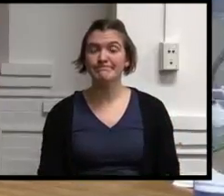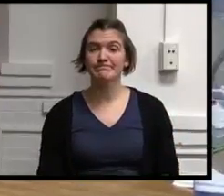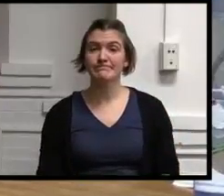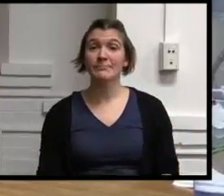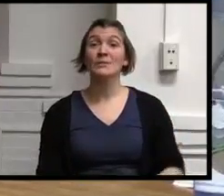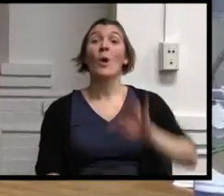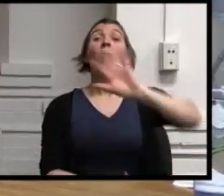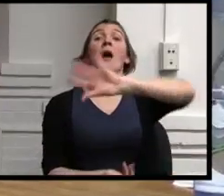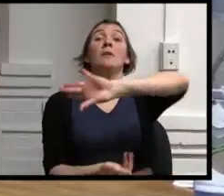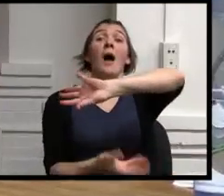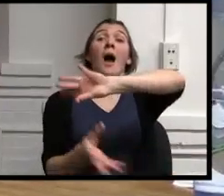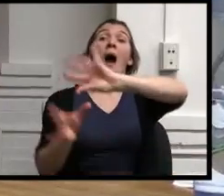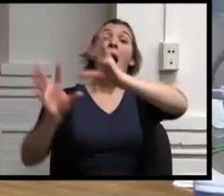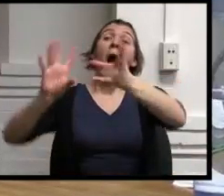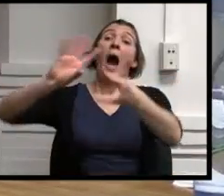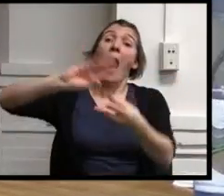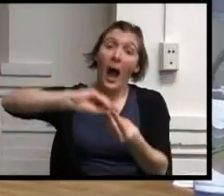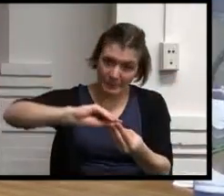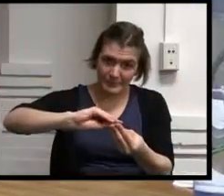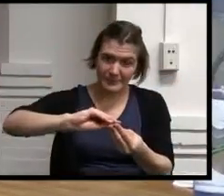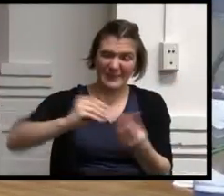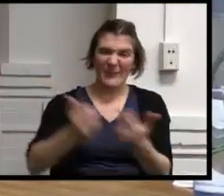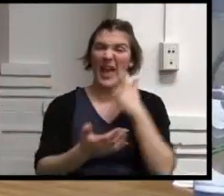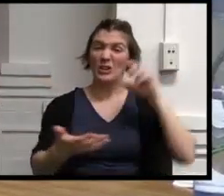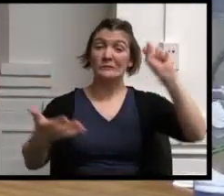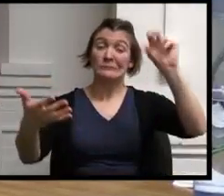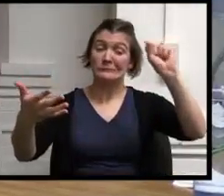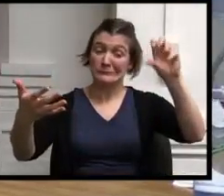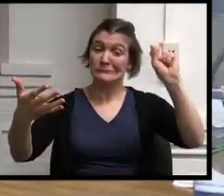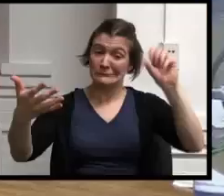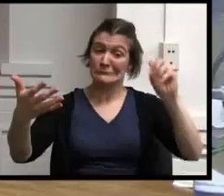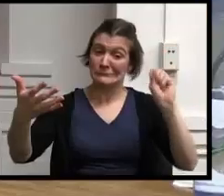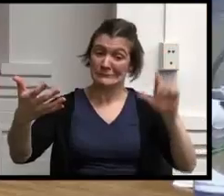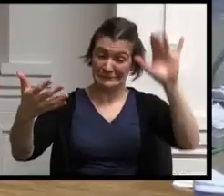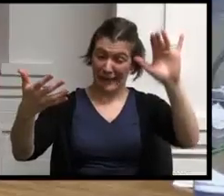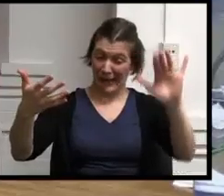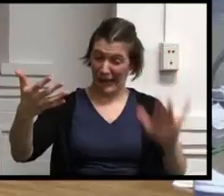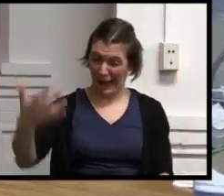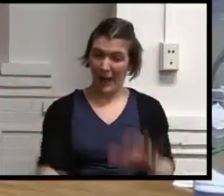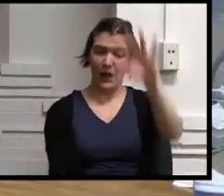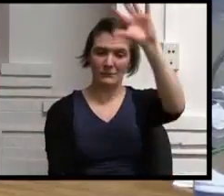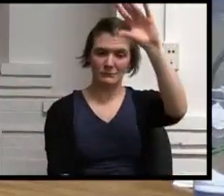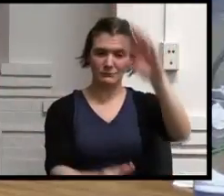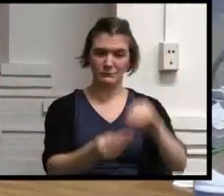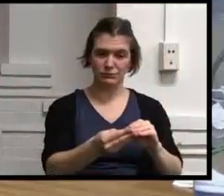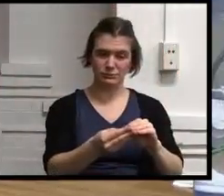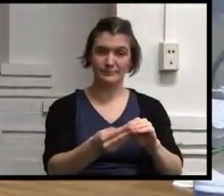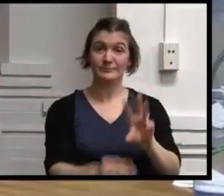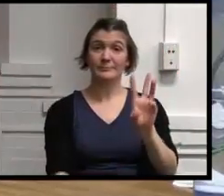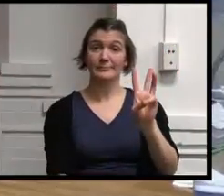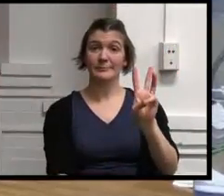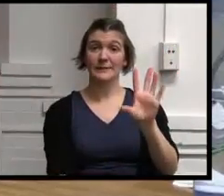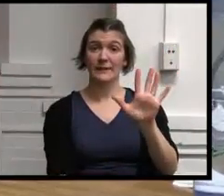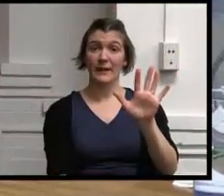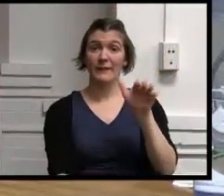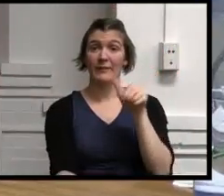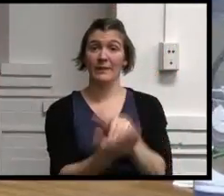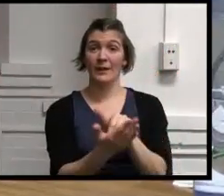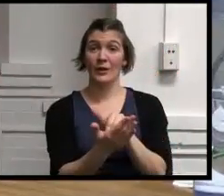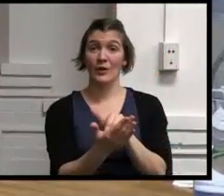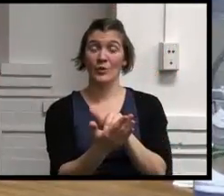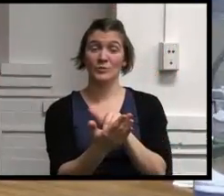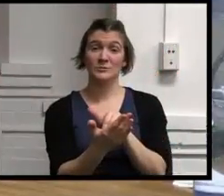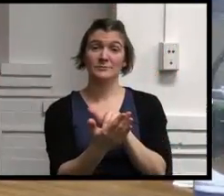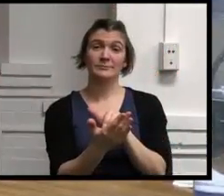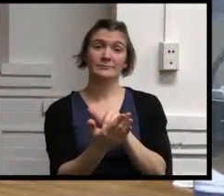the total of the station alerting, residential furnishings, gear extractors, radio tower, turnout lockers, and generator transfer switch